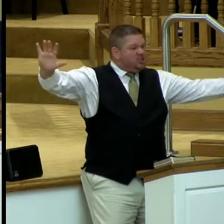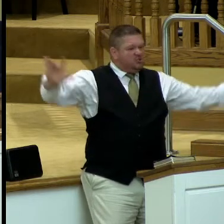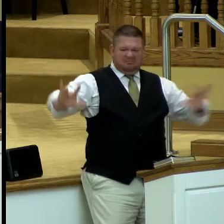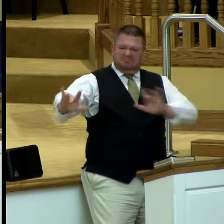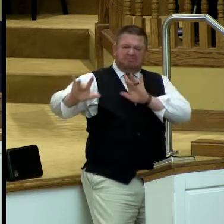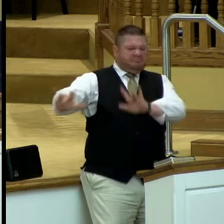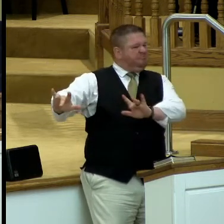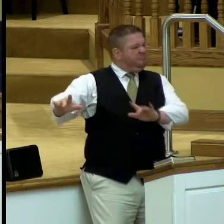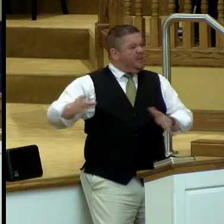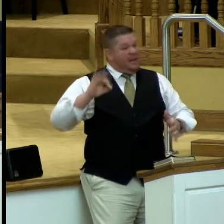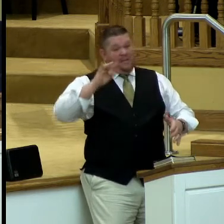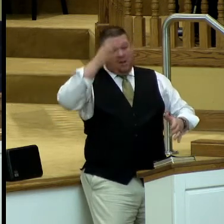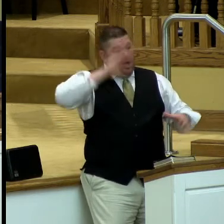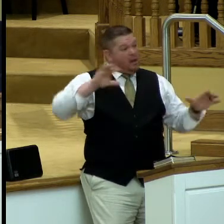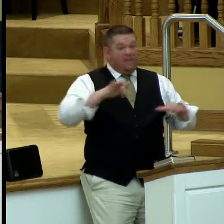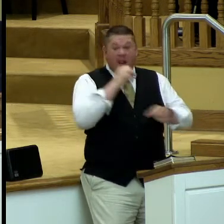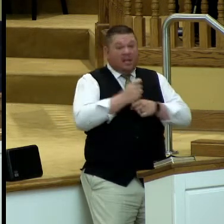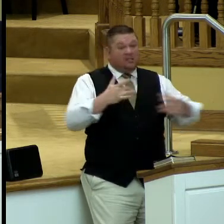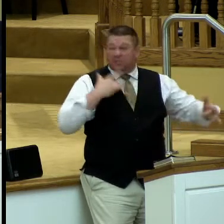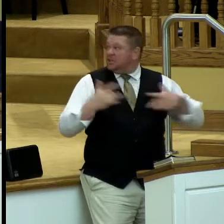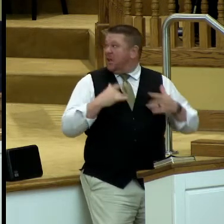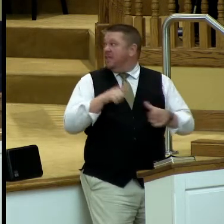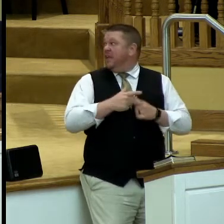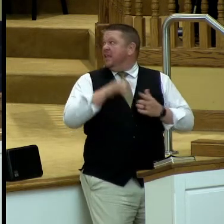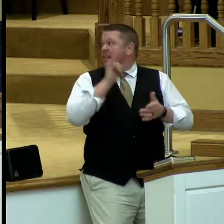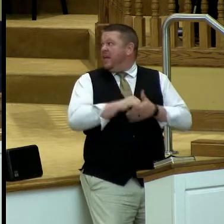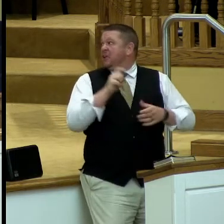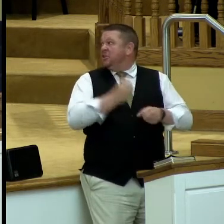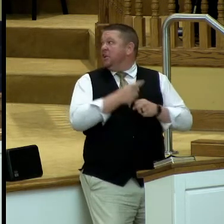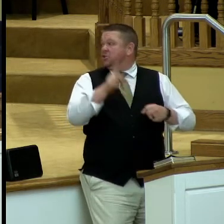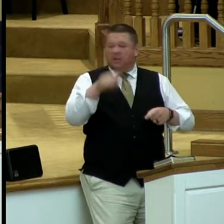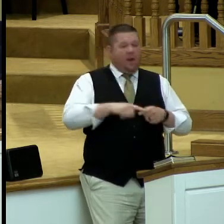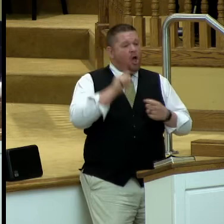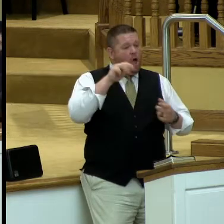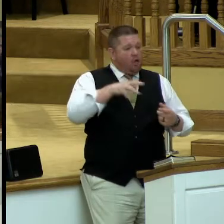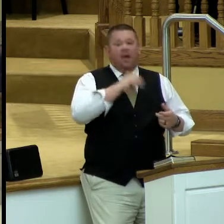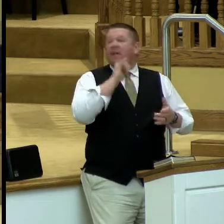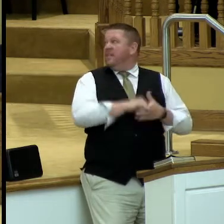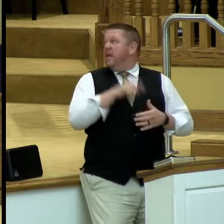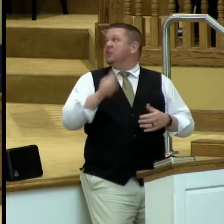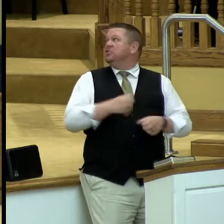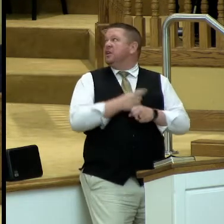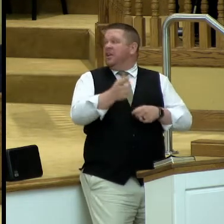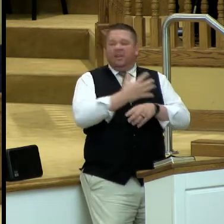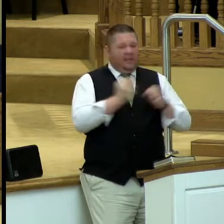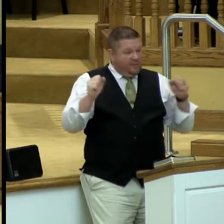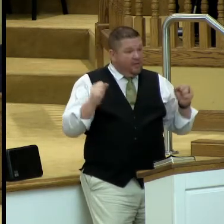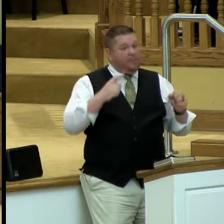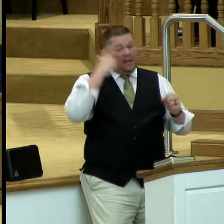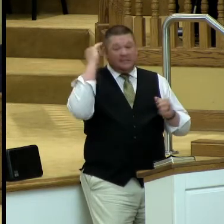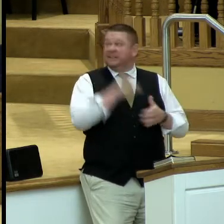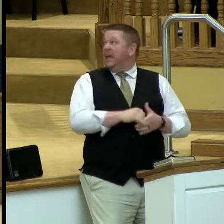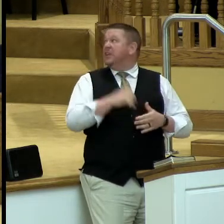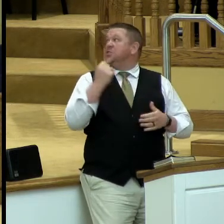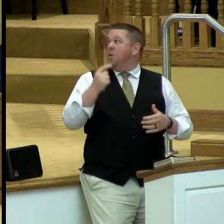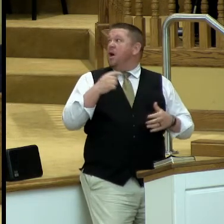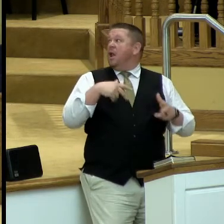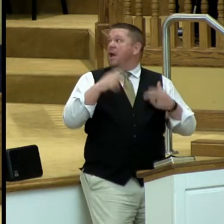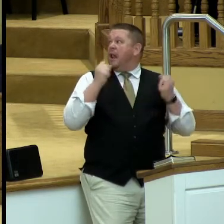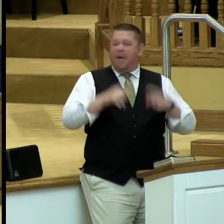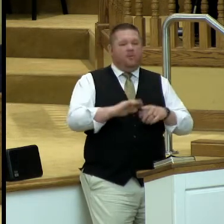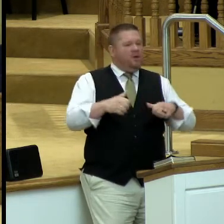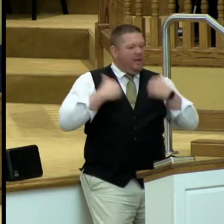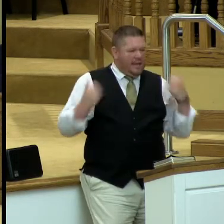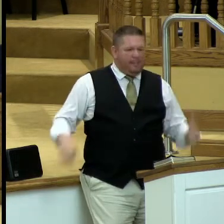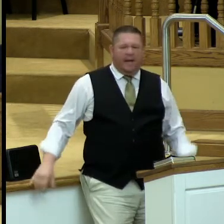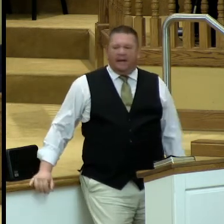and Savior performs. And if that doesn't get you excited, that should get you down to the altar, and that should get you saved, because that's what can